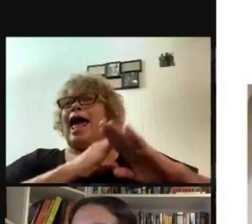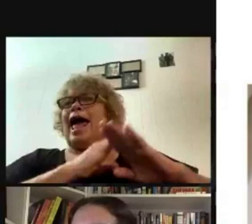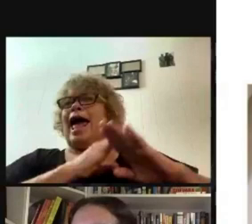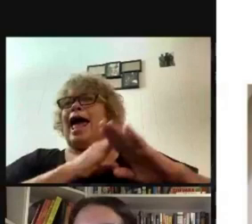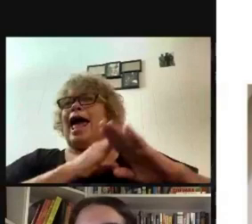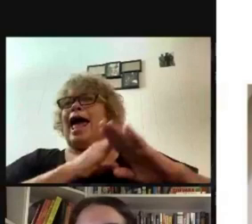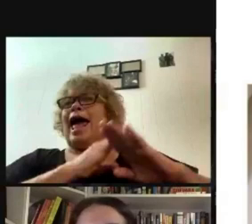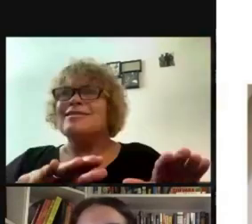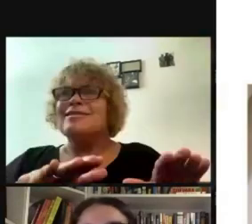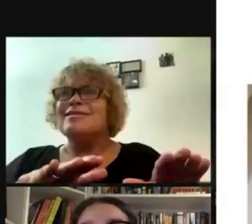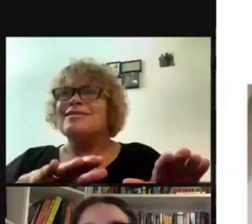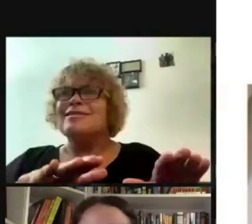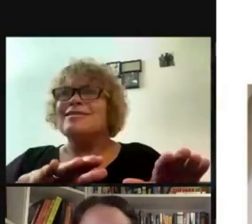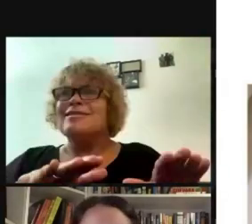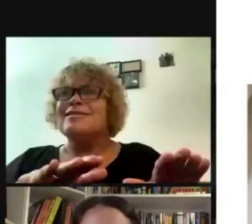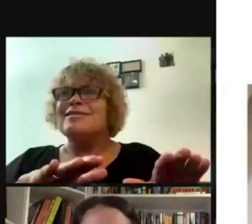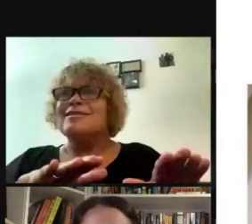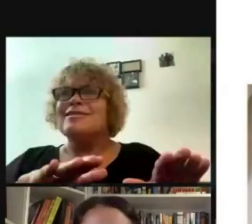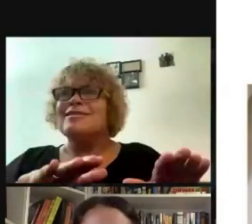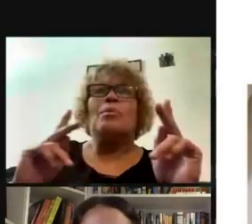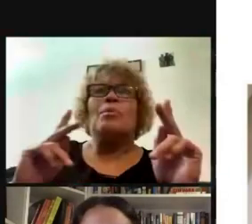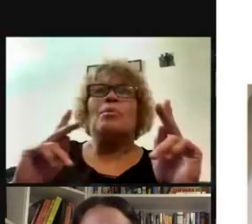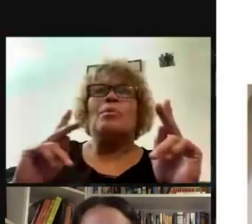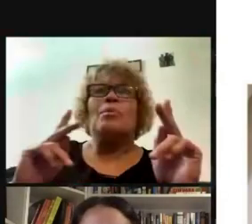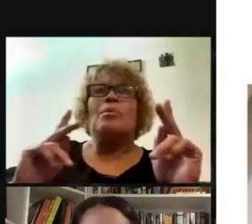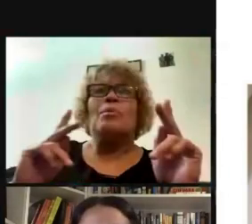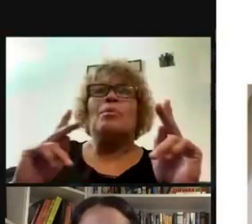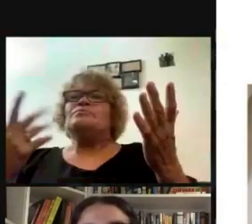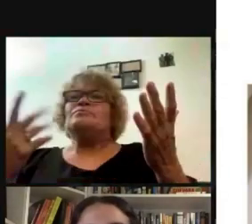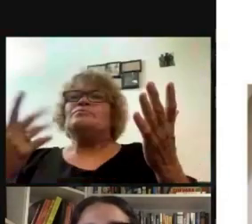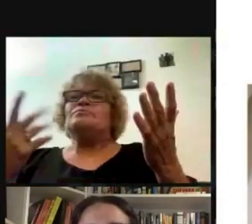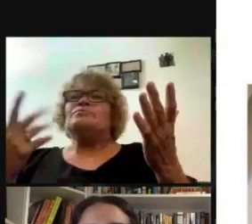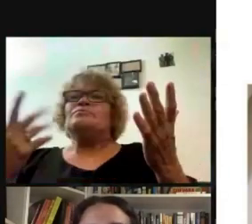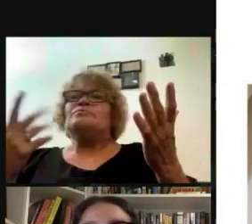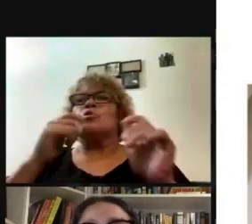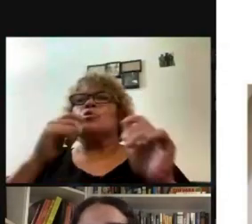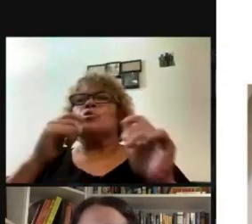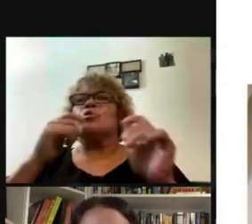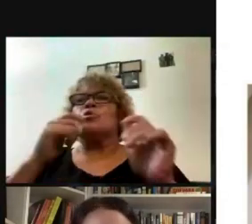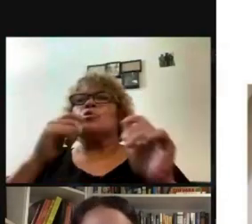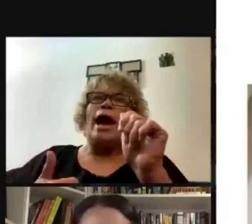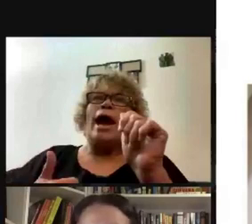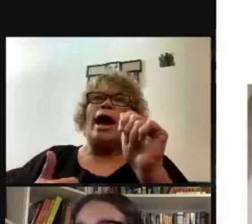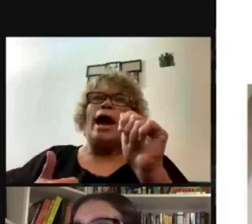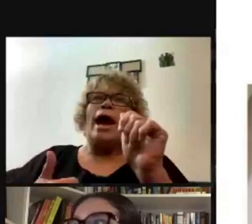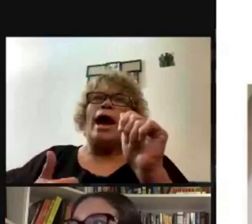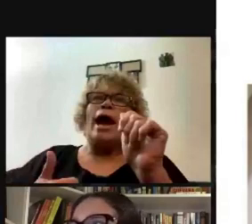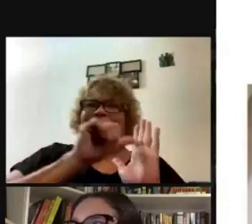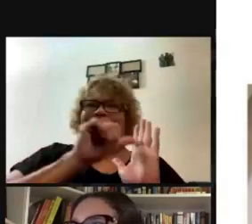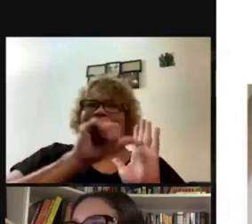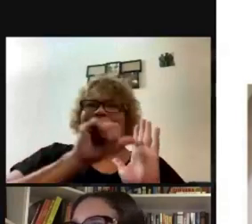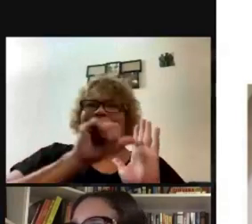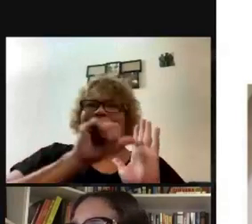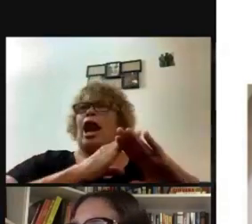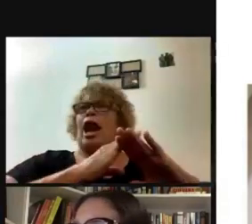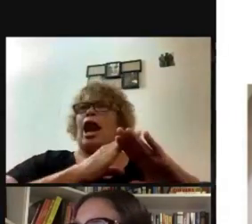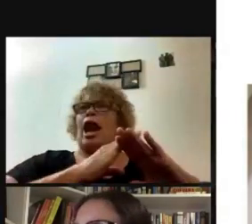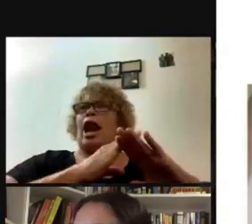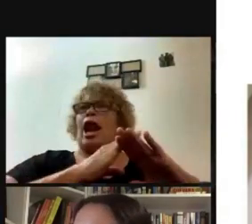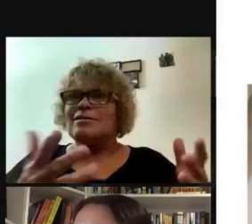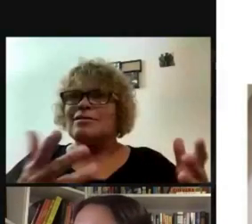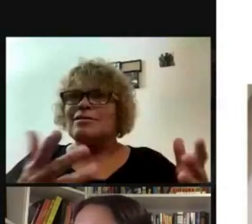that folks wind up avoiding being sterilized by completely absconding from the